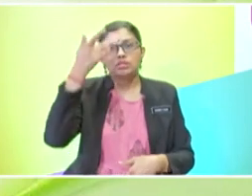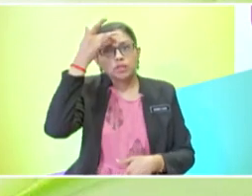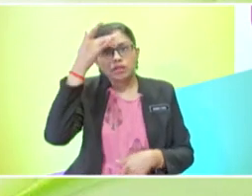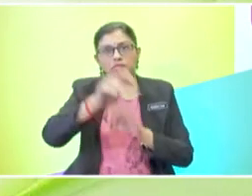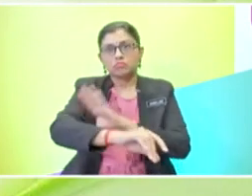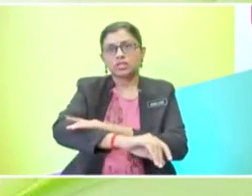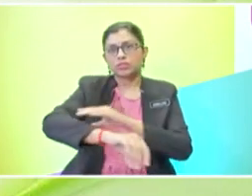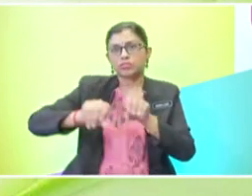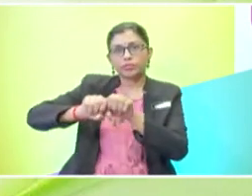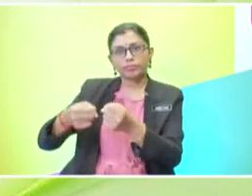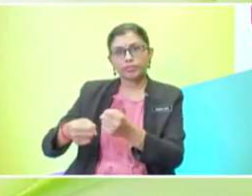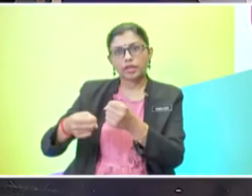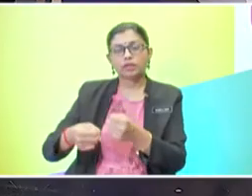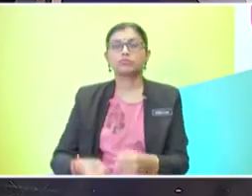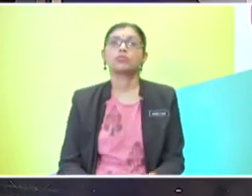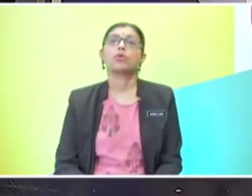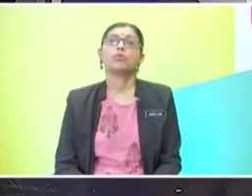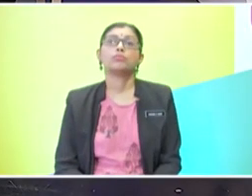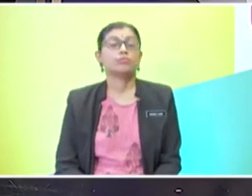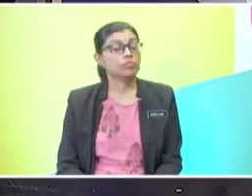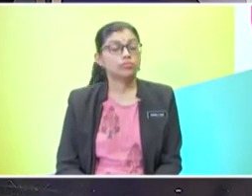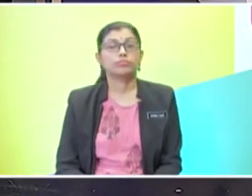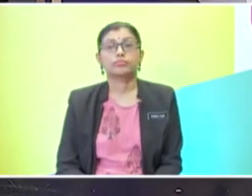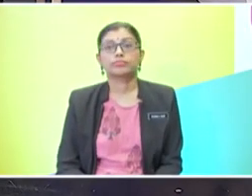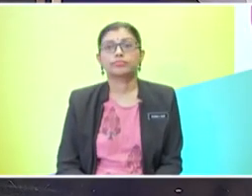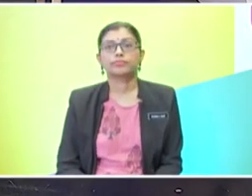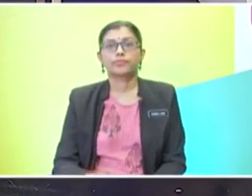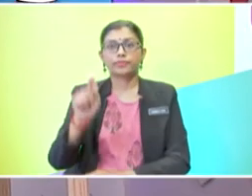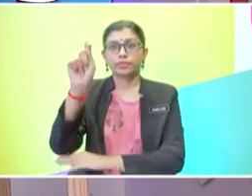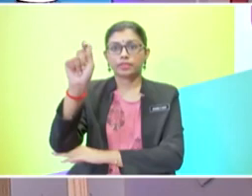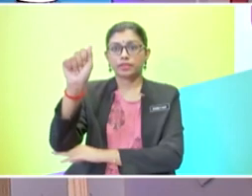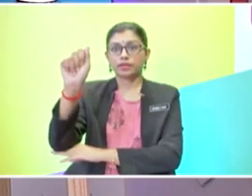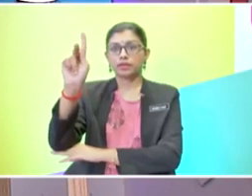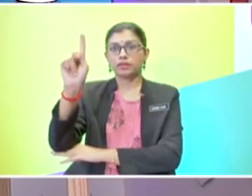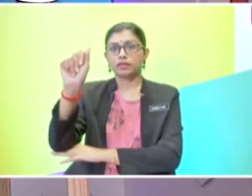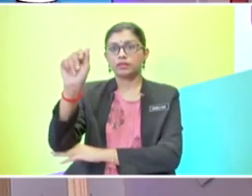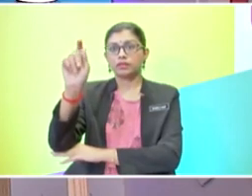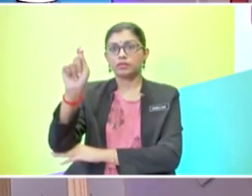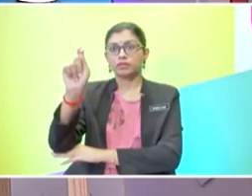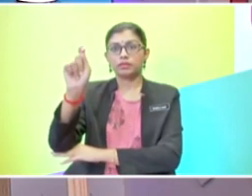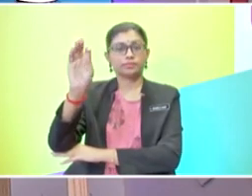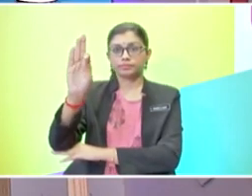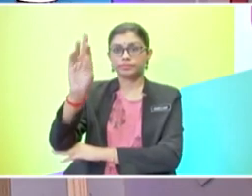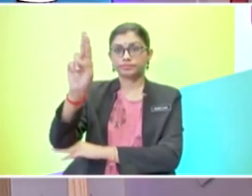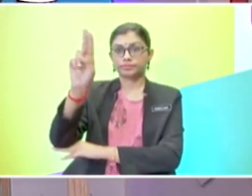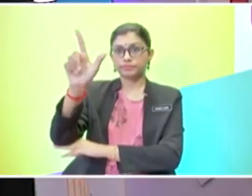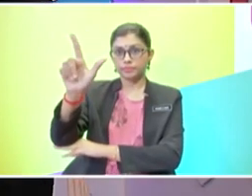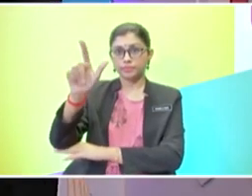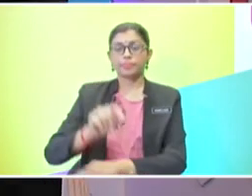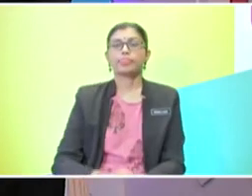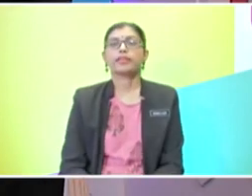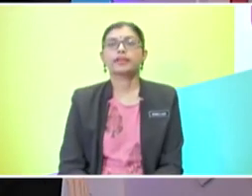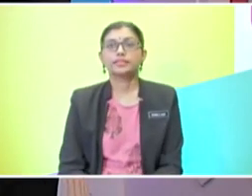any idea about takaful? I'm not so sure. Maybe you can explain it to me. Okay, all the students out there, you have takaful insurance. Okay, so what